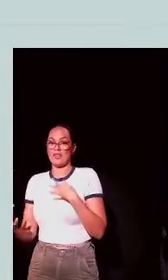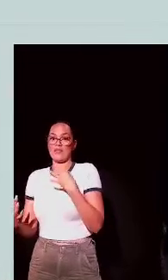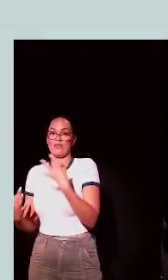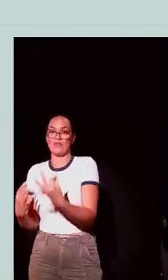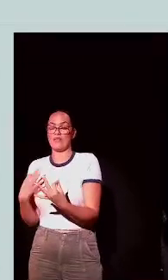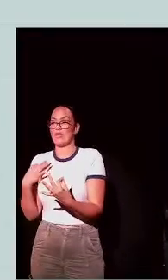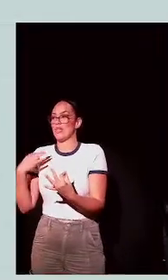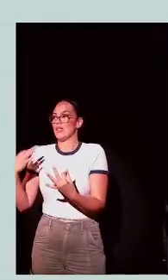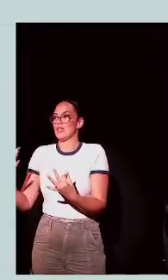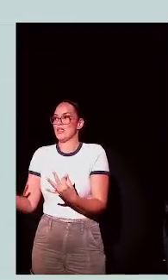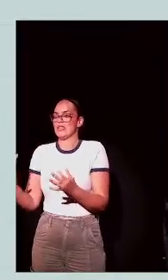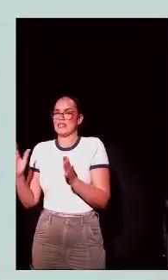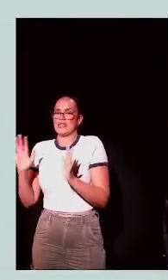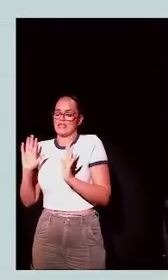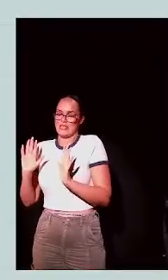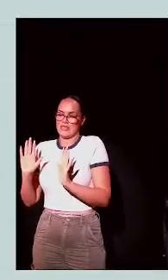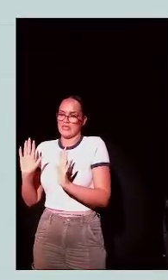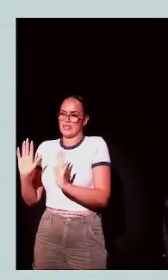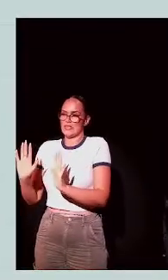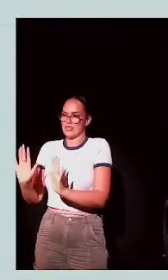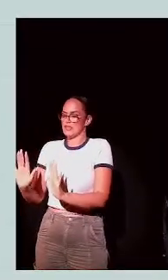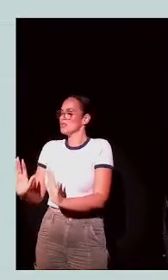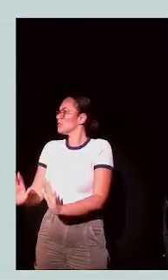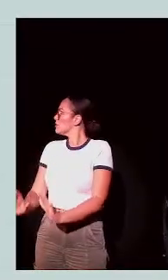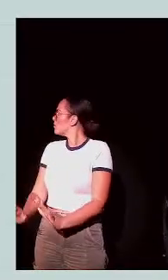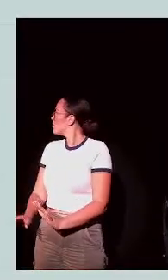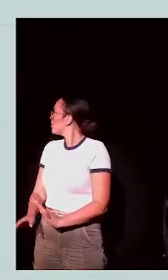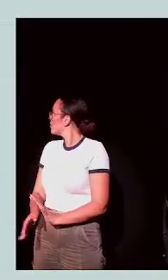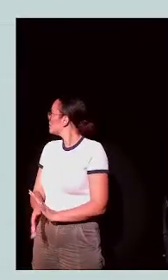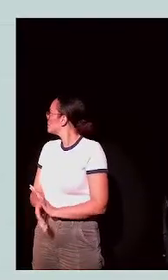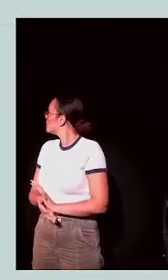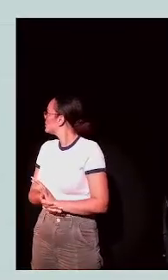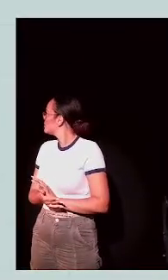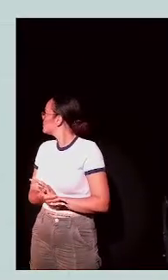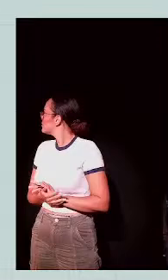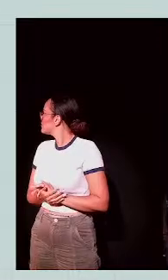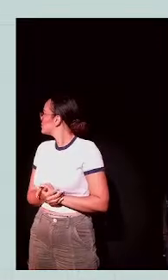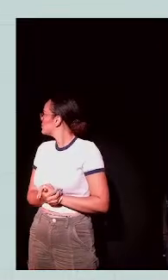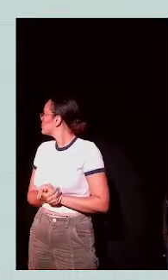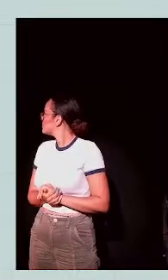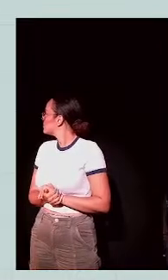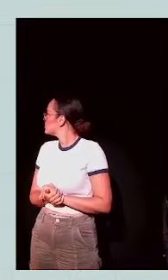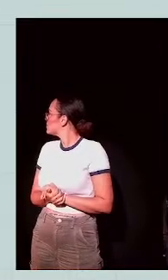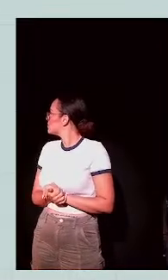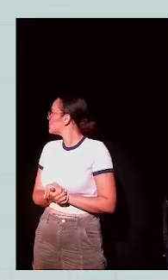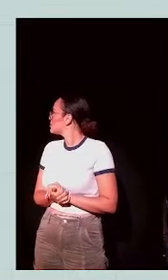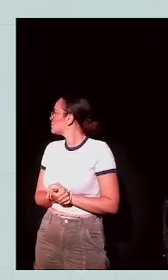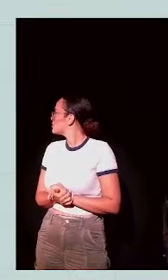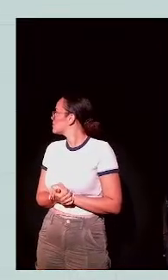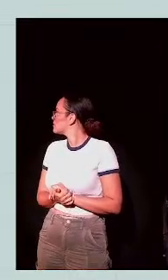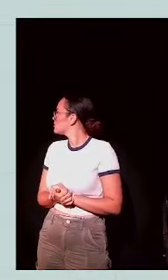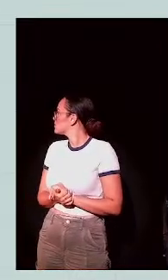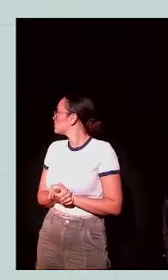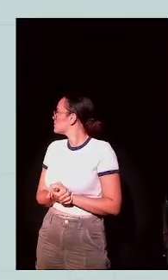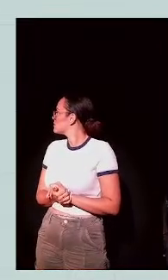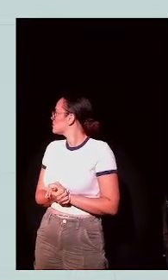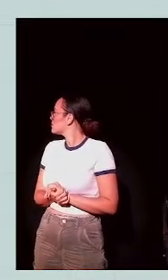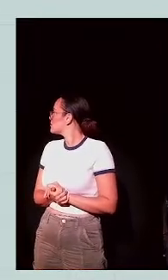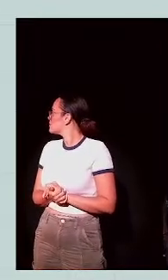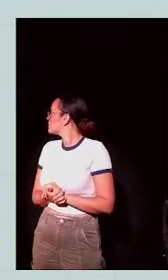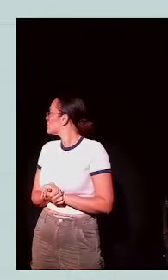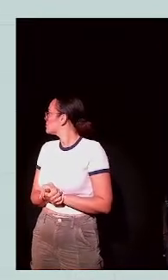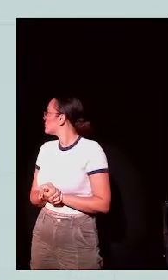in the mail. And I wouldn't want